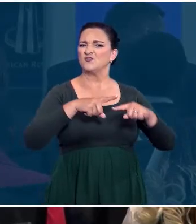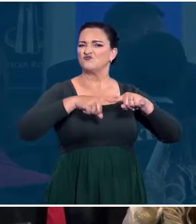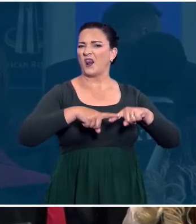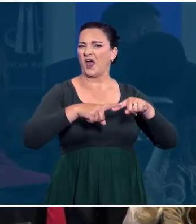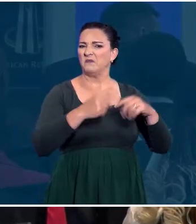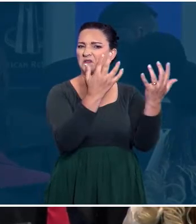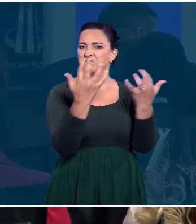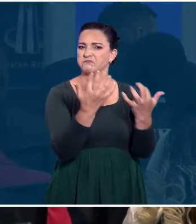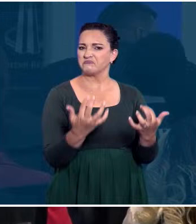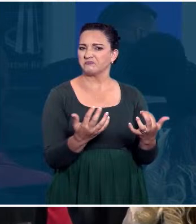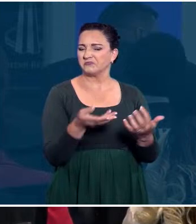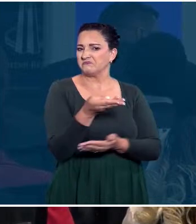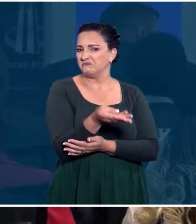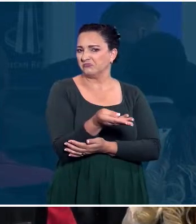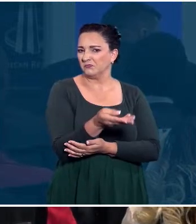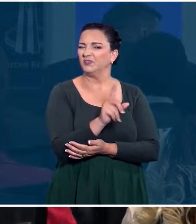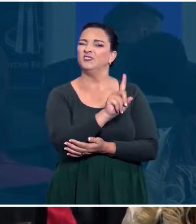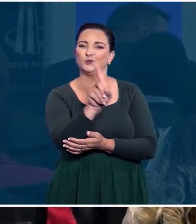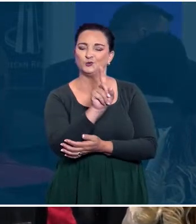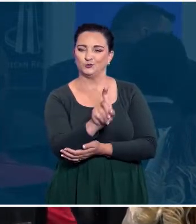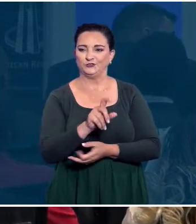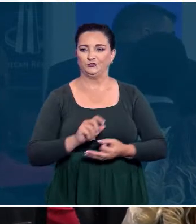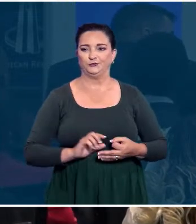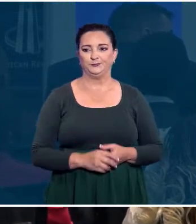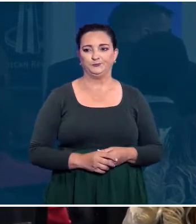Thank you, Governor.